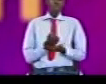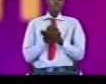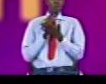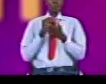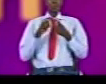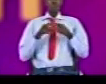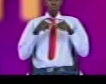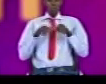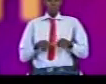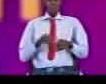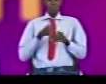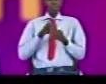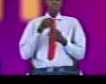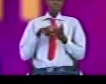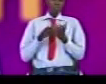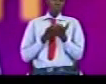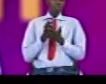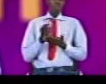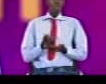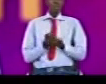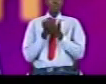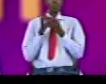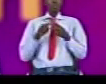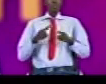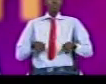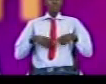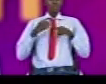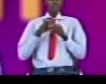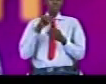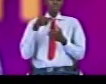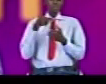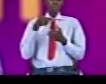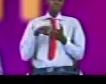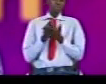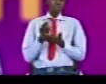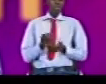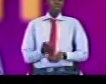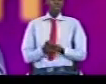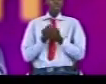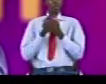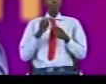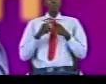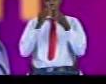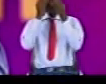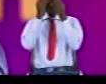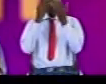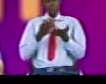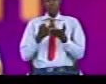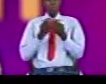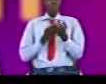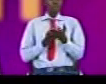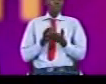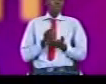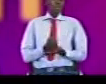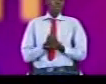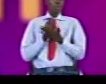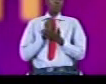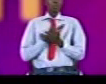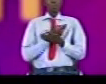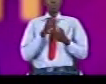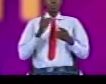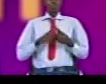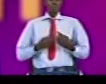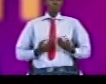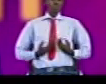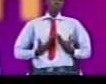truth. Help us to live in this truth. Help us to obey the truth. Help us to delight in the